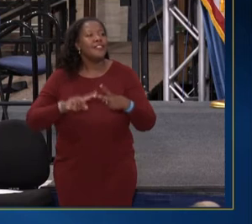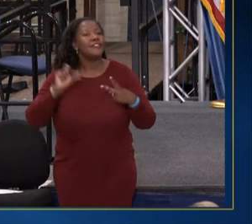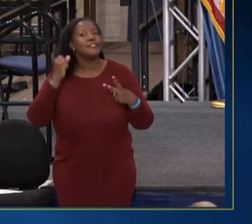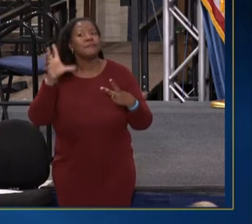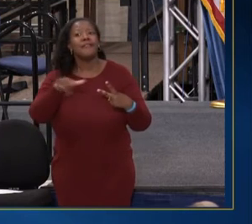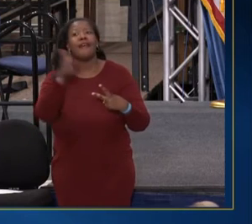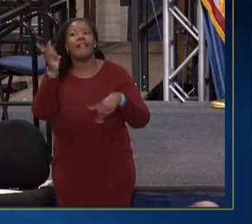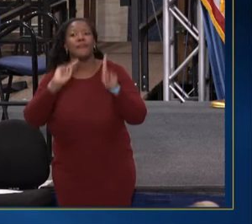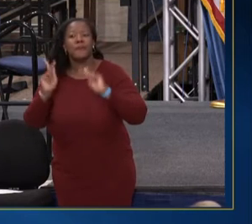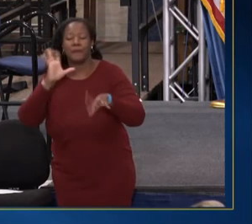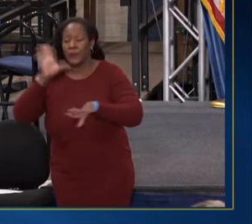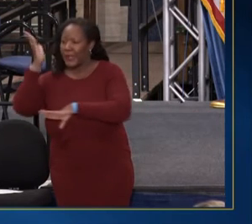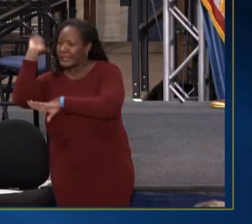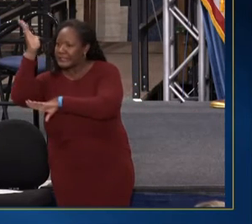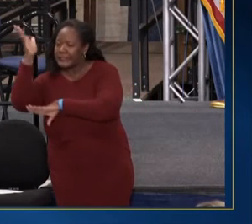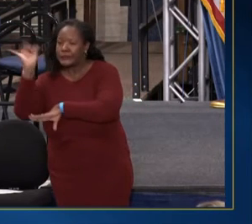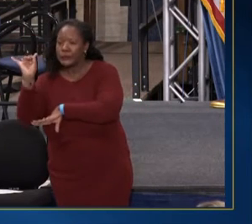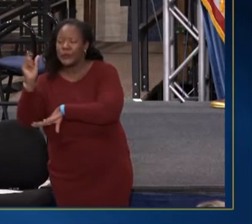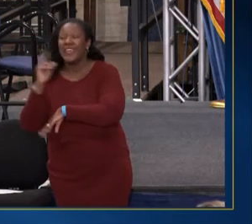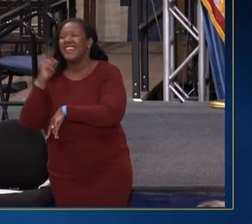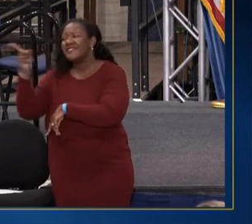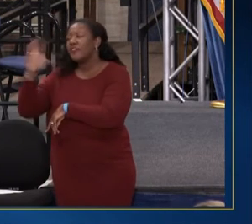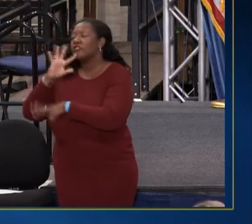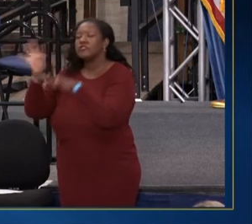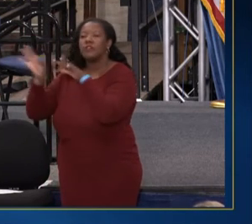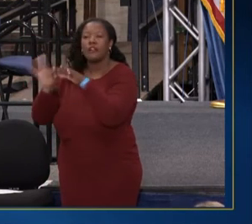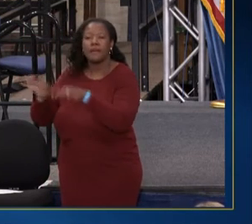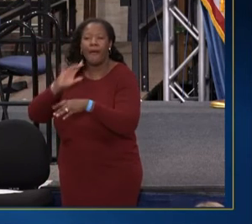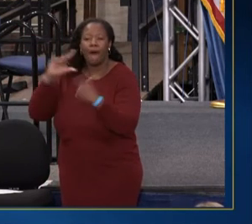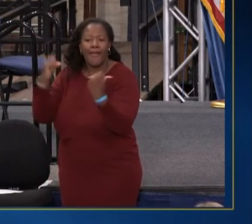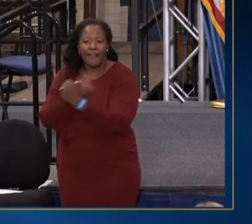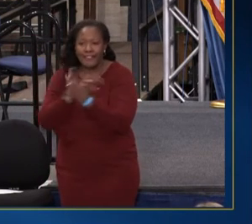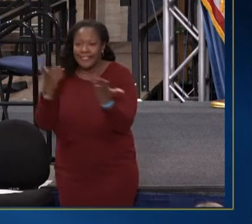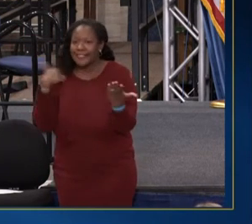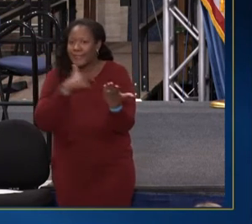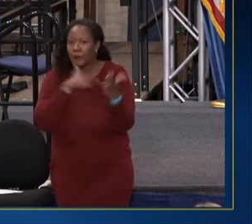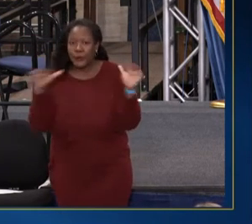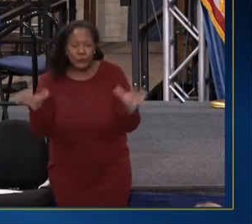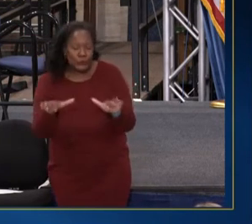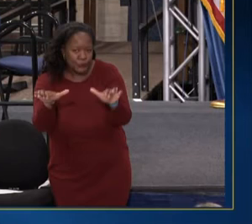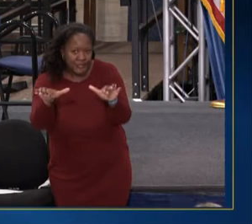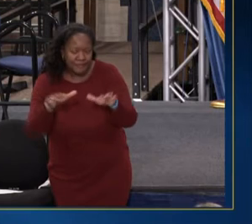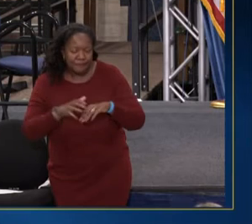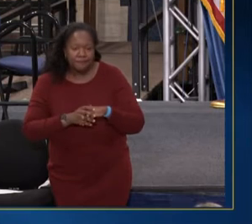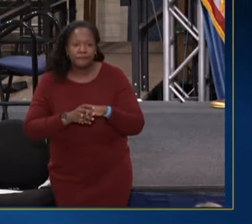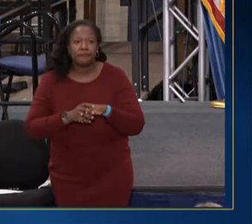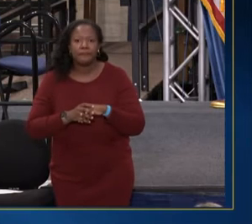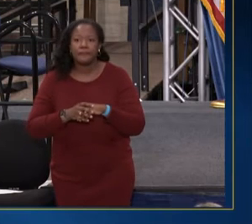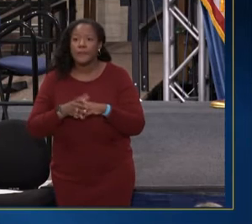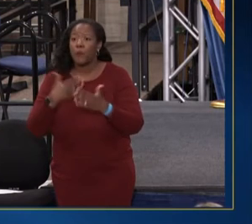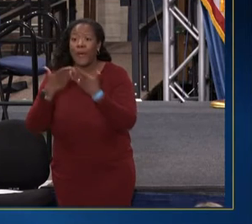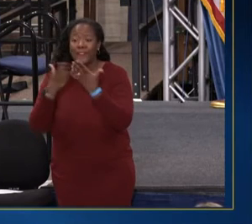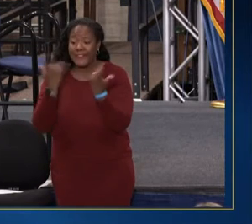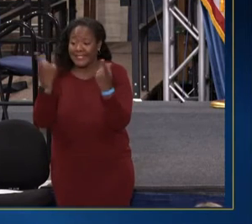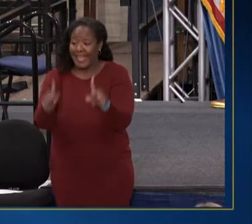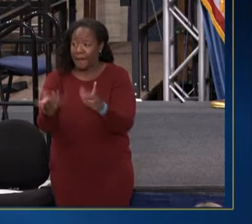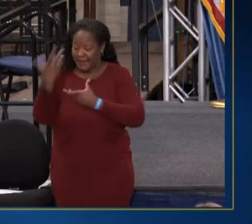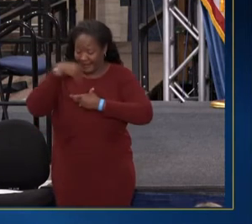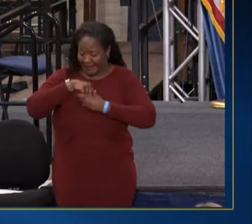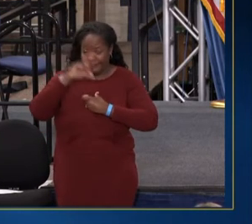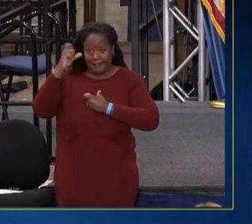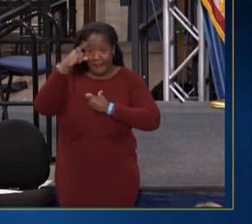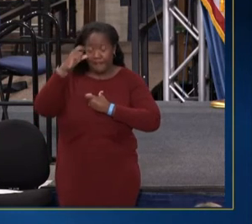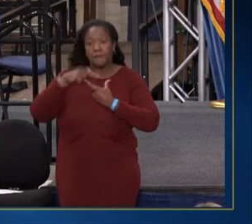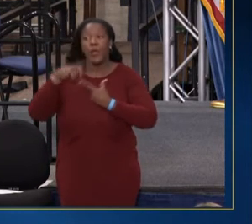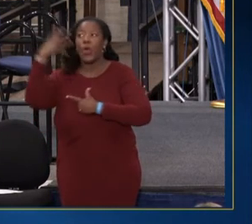speak during the summit who will tell you about all the things that we're all doing in or outside of government, but certainly for those of